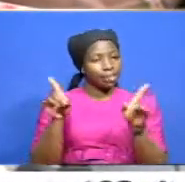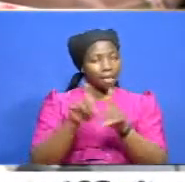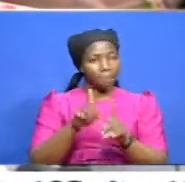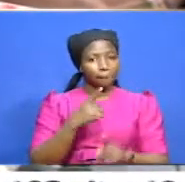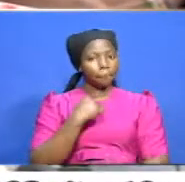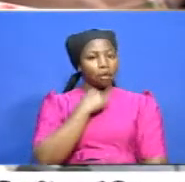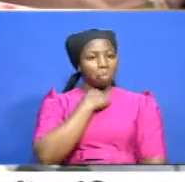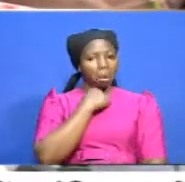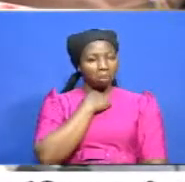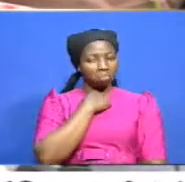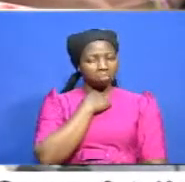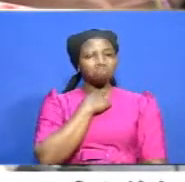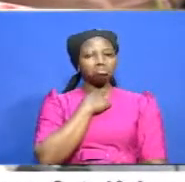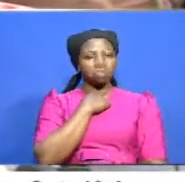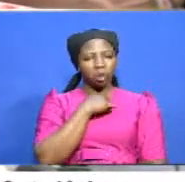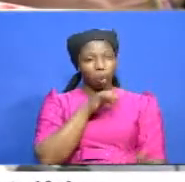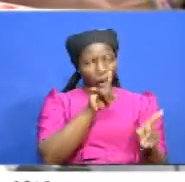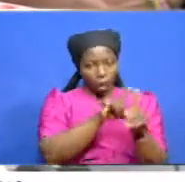and as leaders,